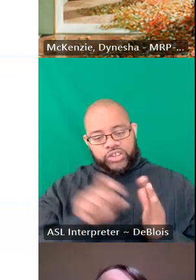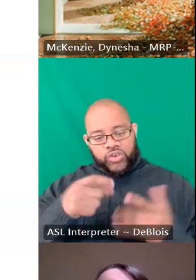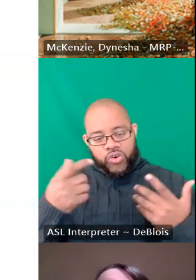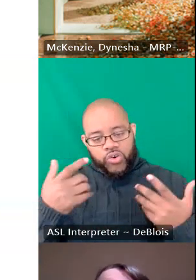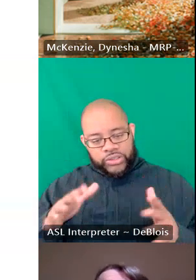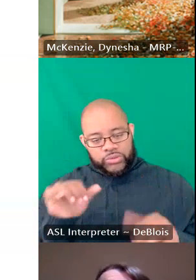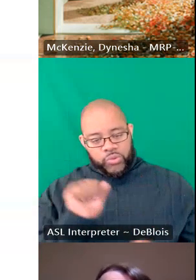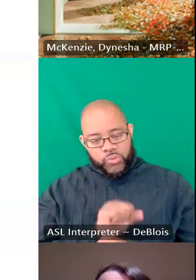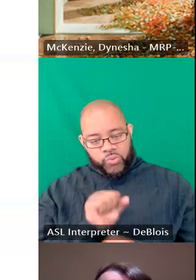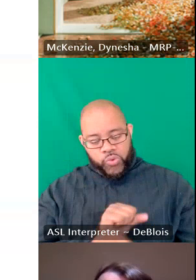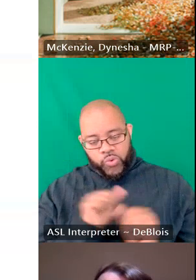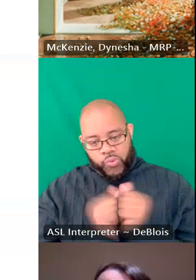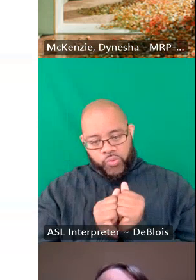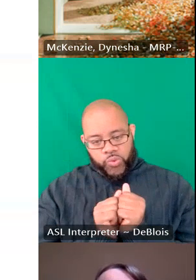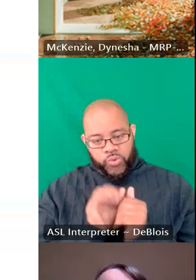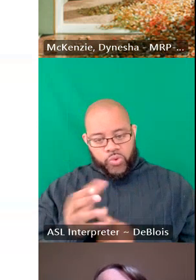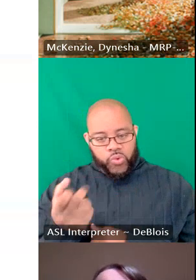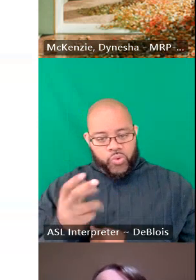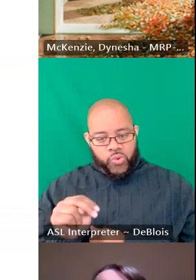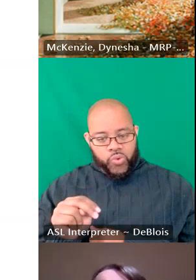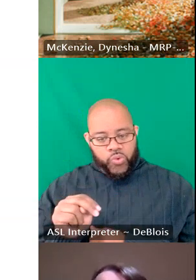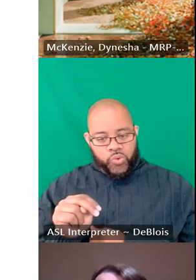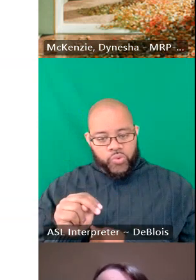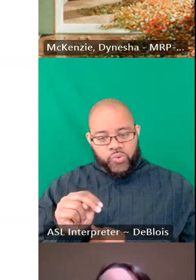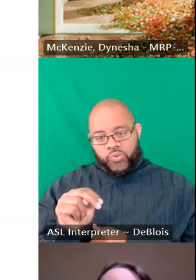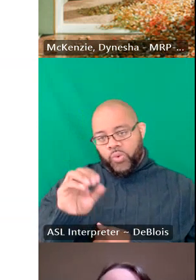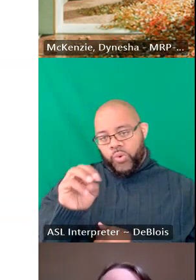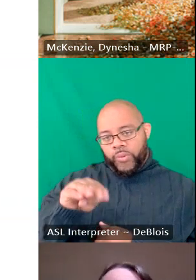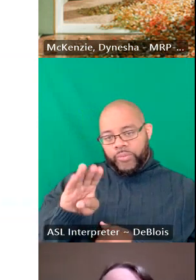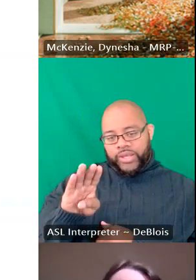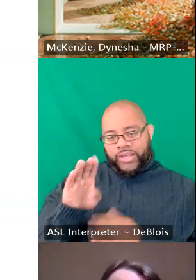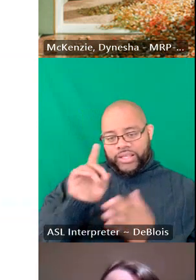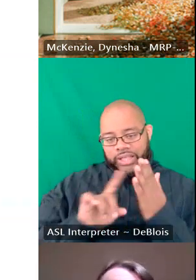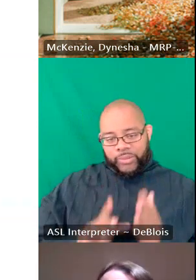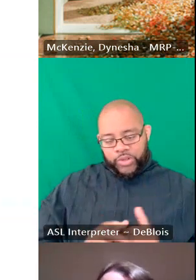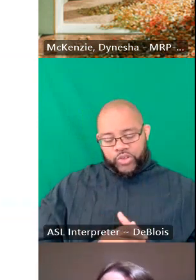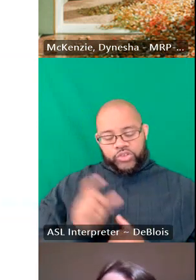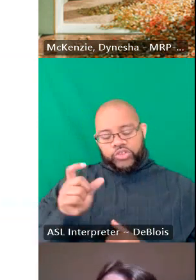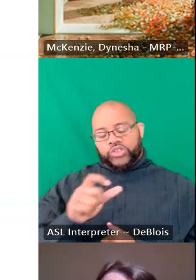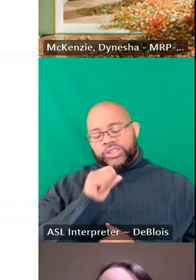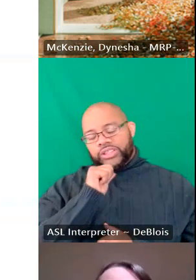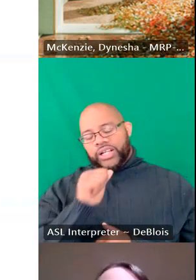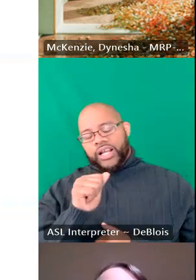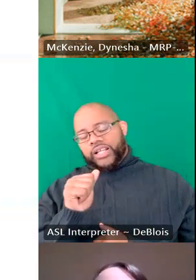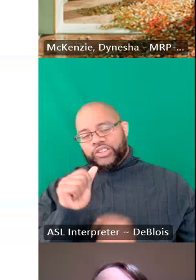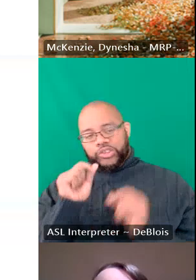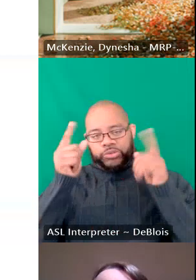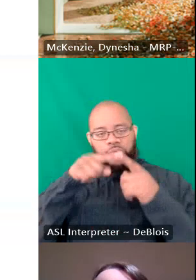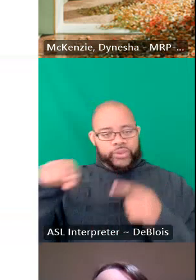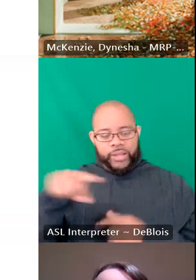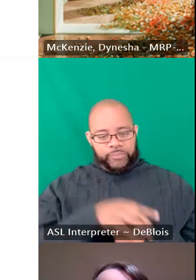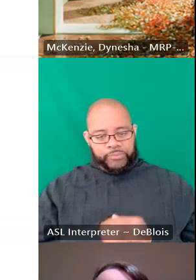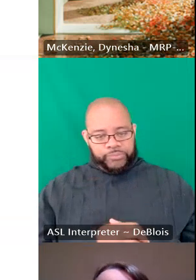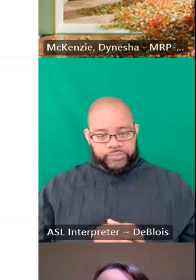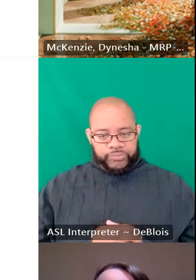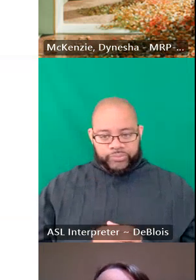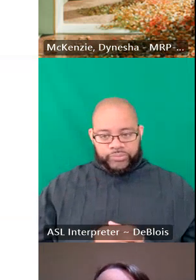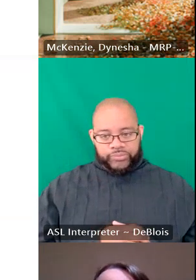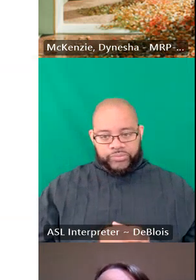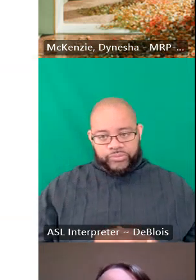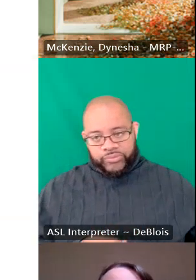been working with your OMB examiner on this. This should not be a surprise to them.